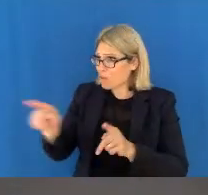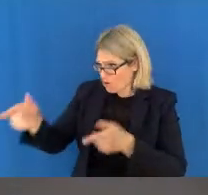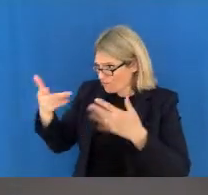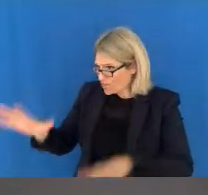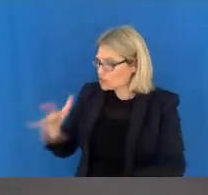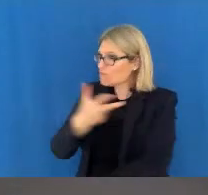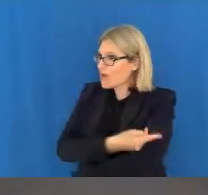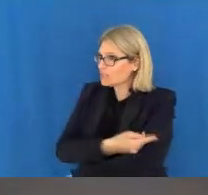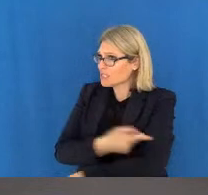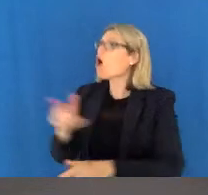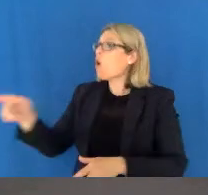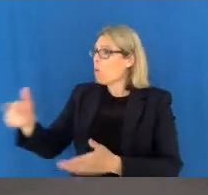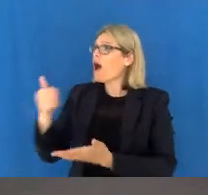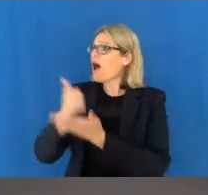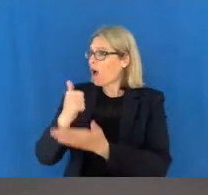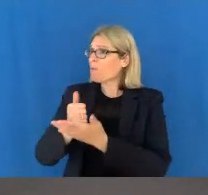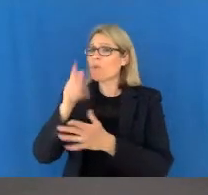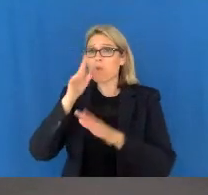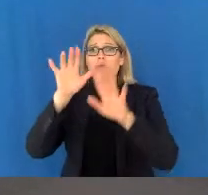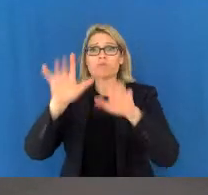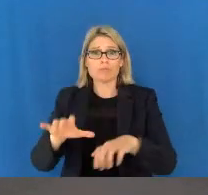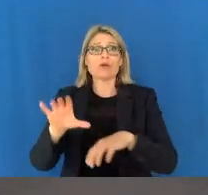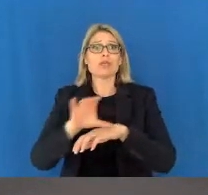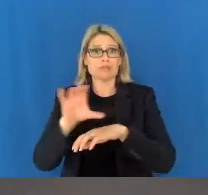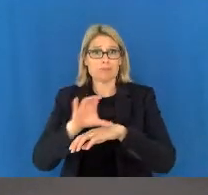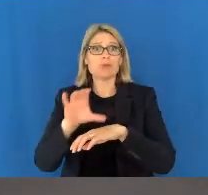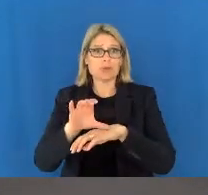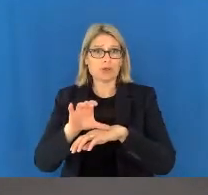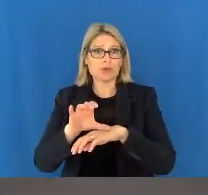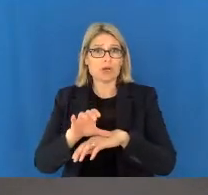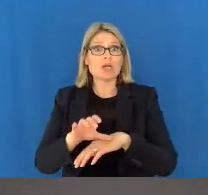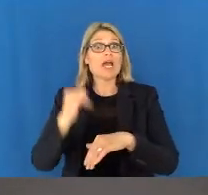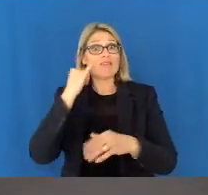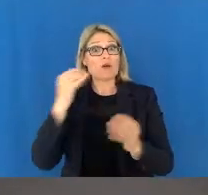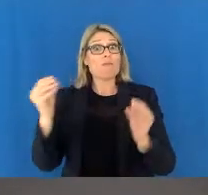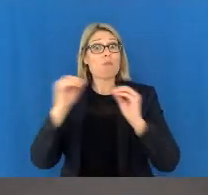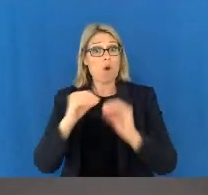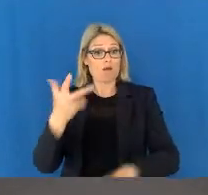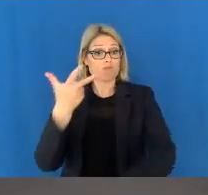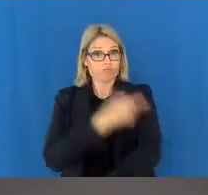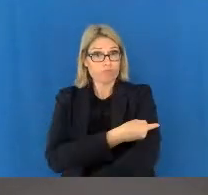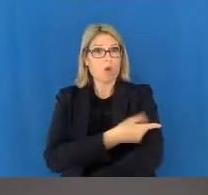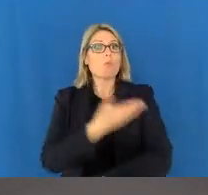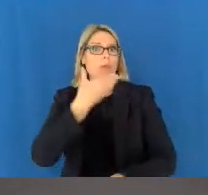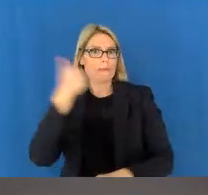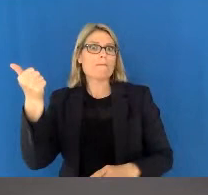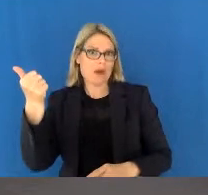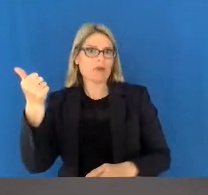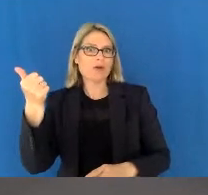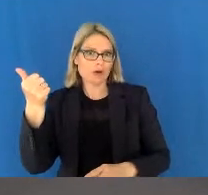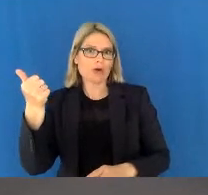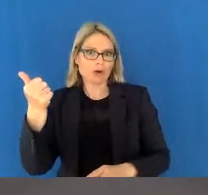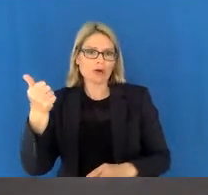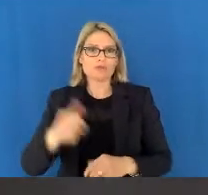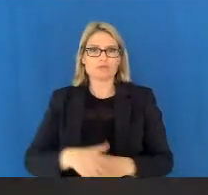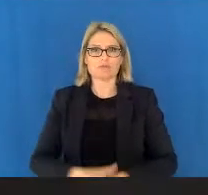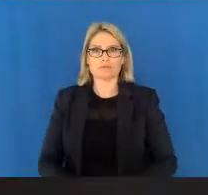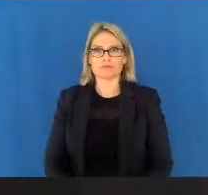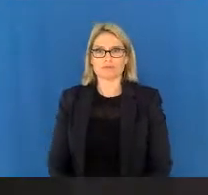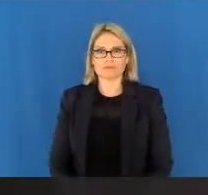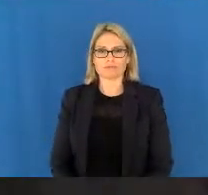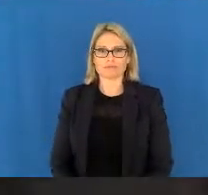help them out. I think the more we can get vaccinated quickly, we'll all be better off. Exactly. And there's a lot of